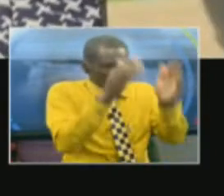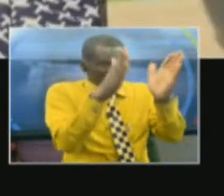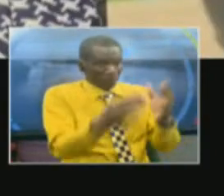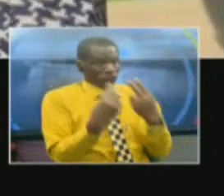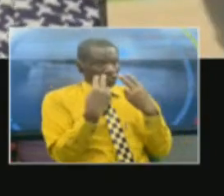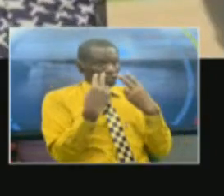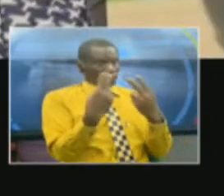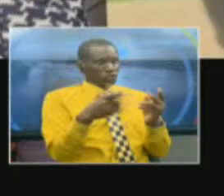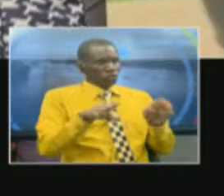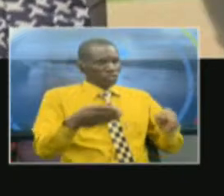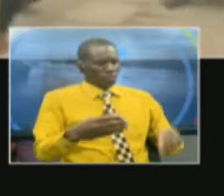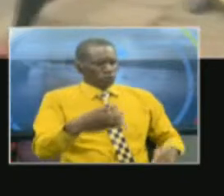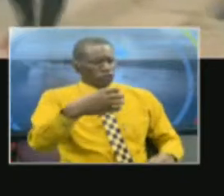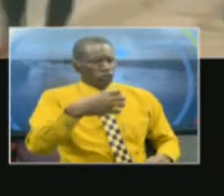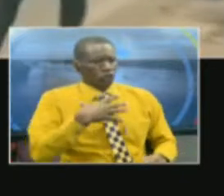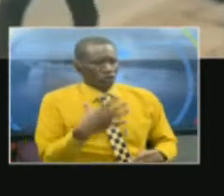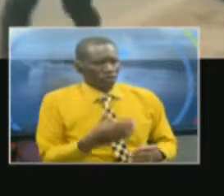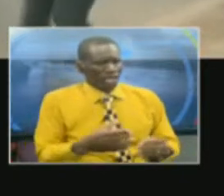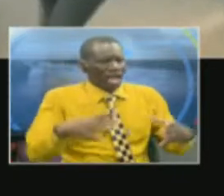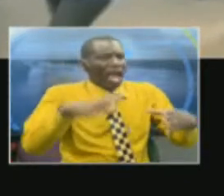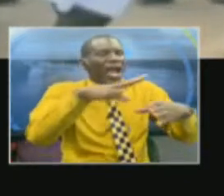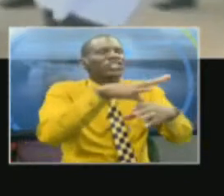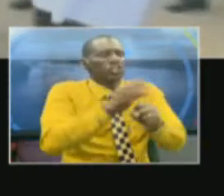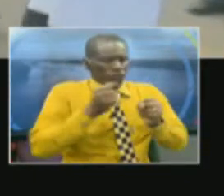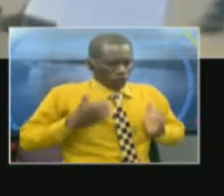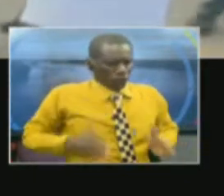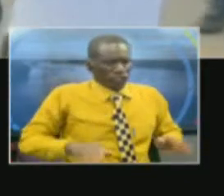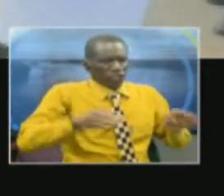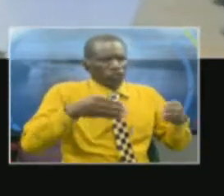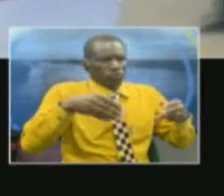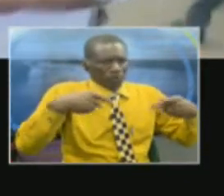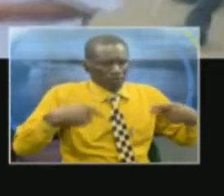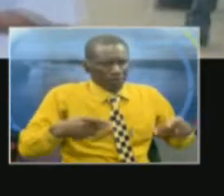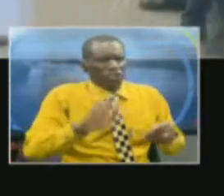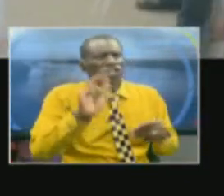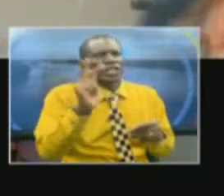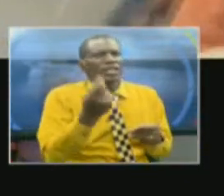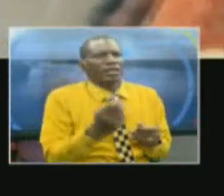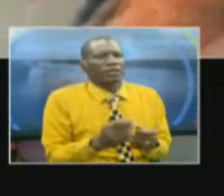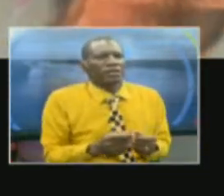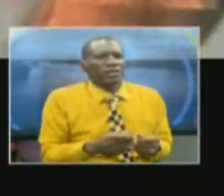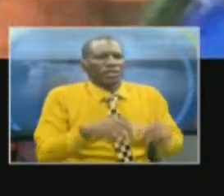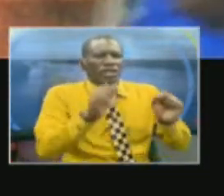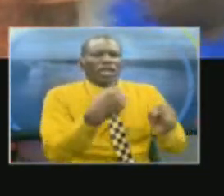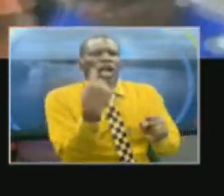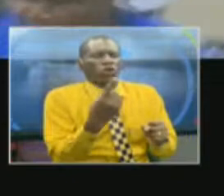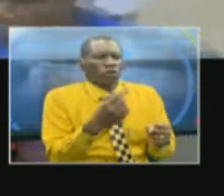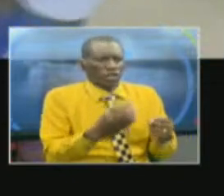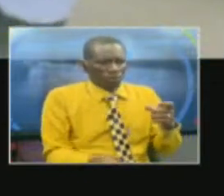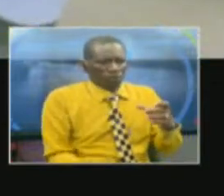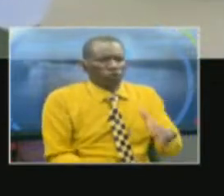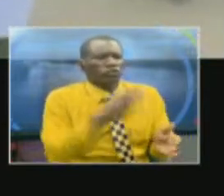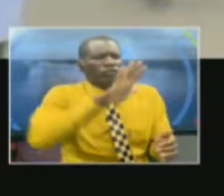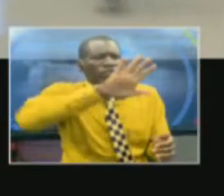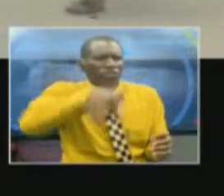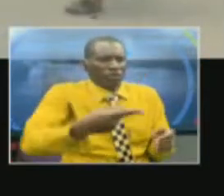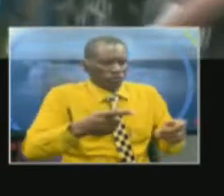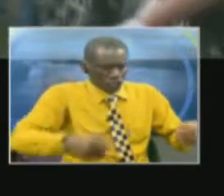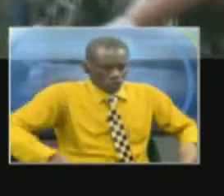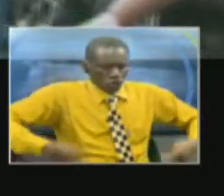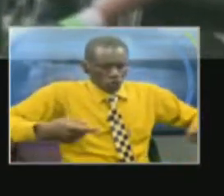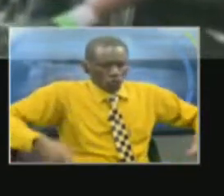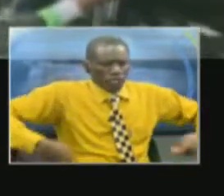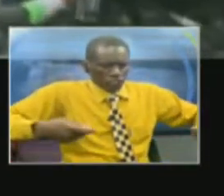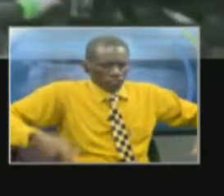hivi, shock. The Association for the Physically Disabled Persons in Kenya can only produce 5,000 wheelchairs